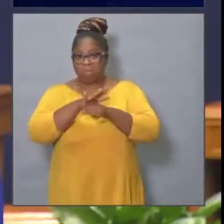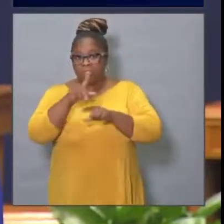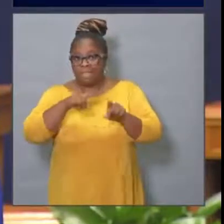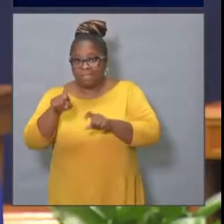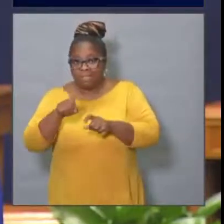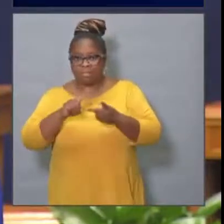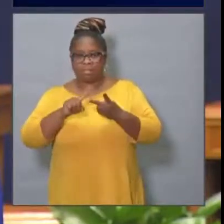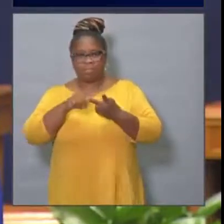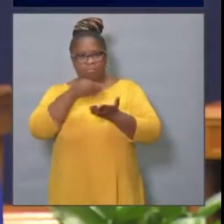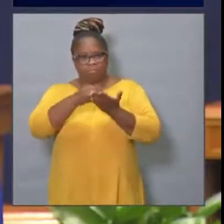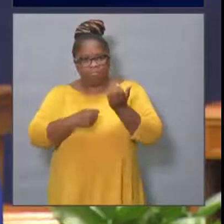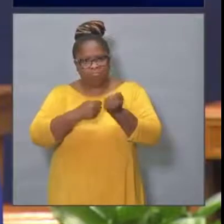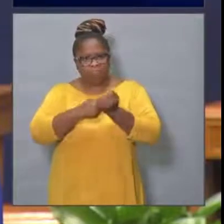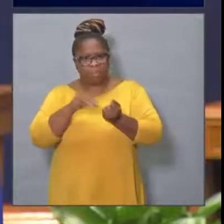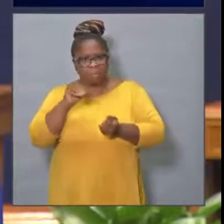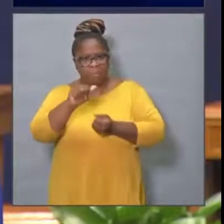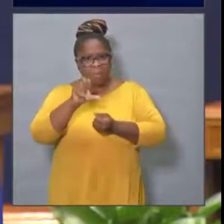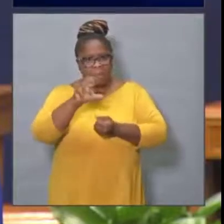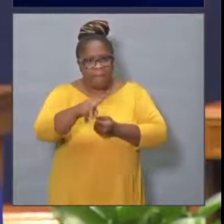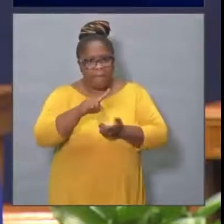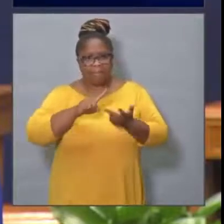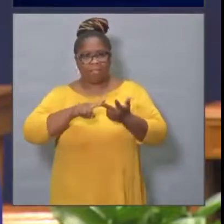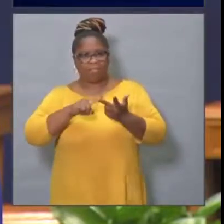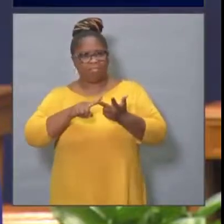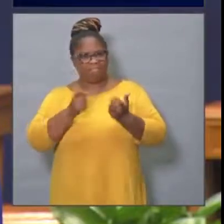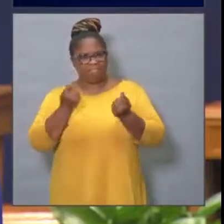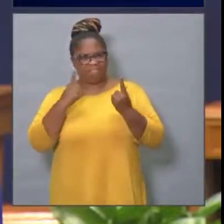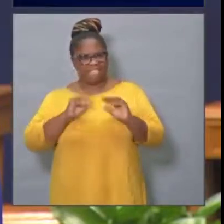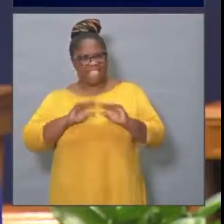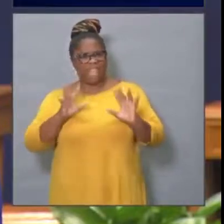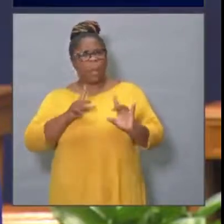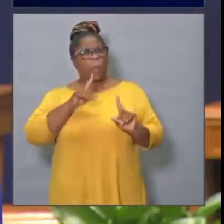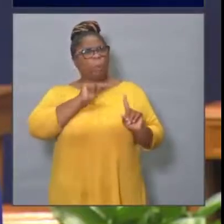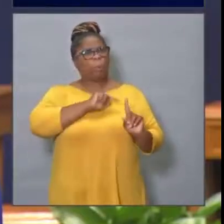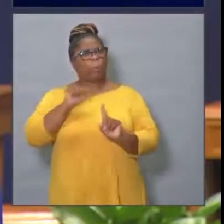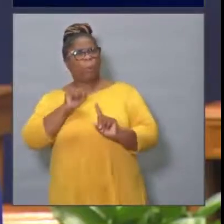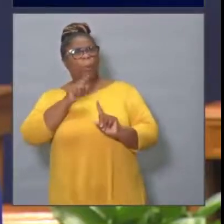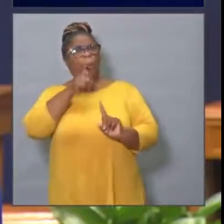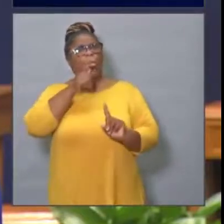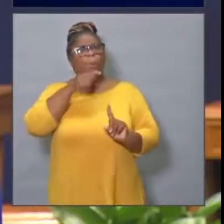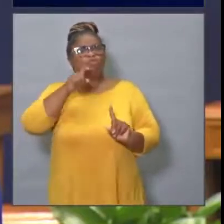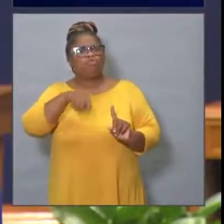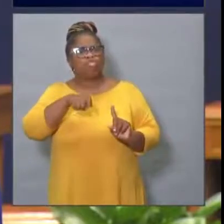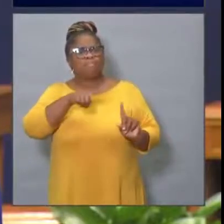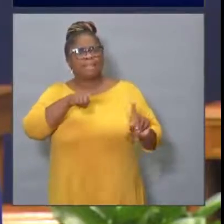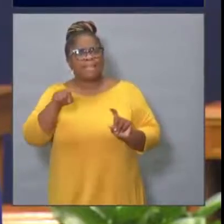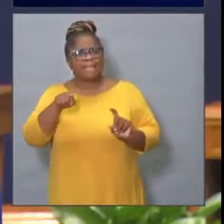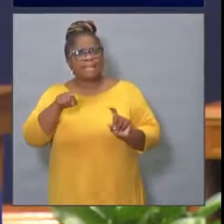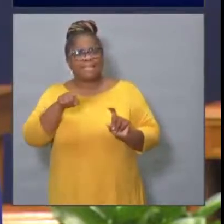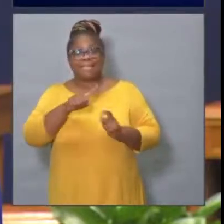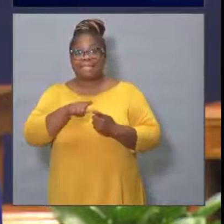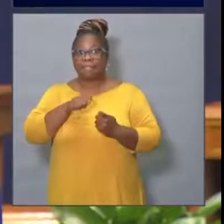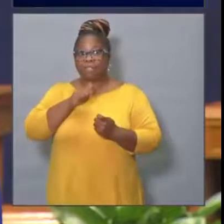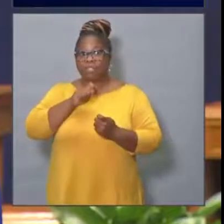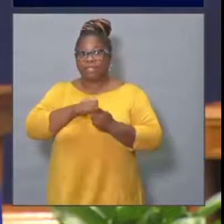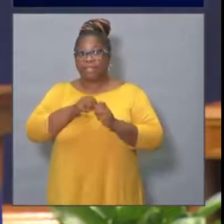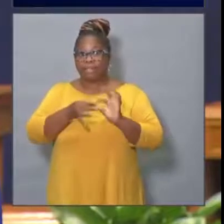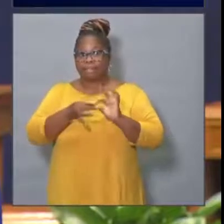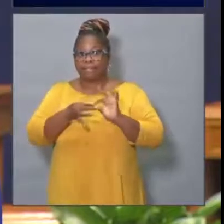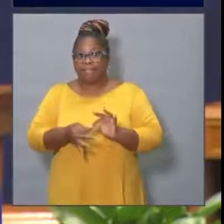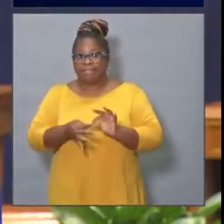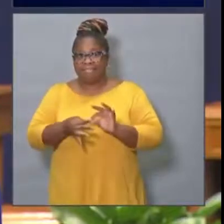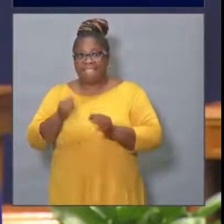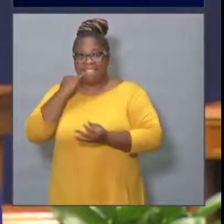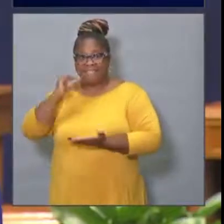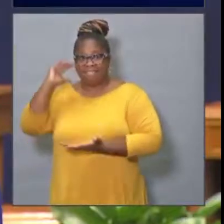funding and reimbursement support, and clarity about who needs to be tested, particularly in the setting of potentially constrained